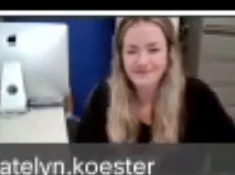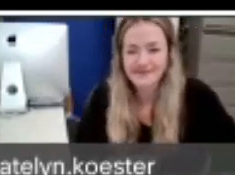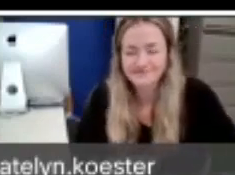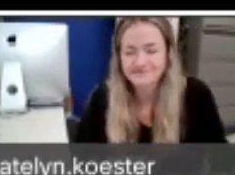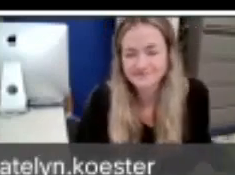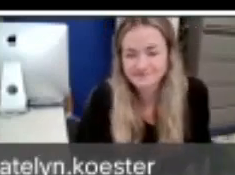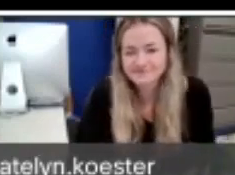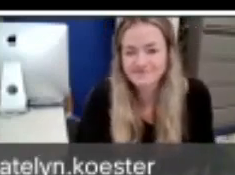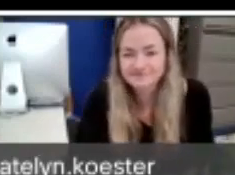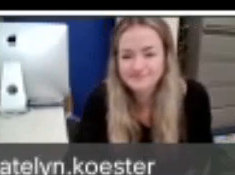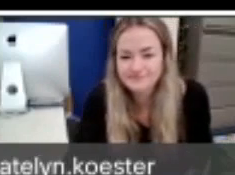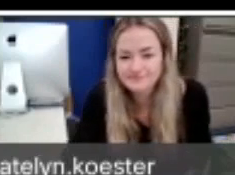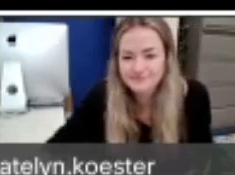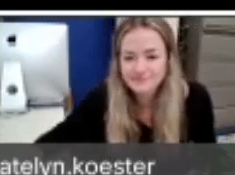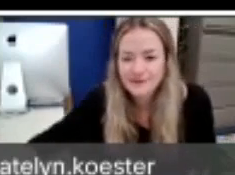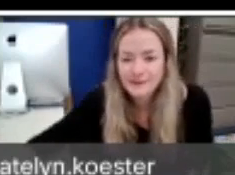Mm-hmm. I'm assuming that's,